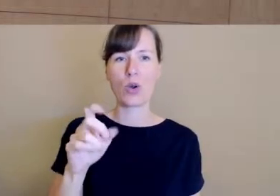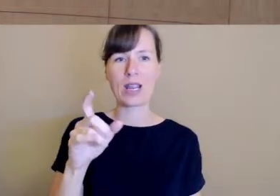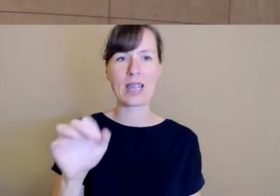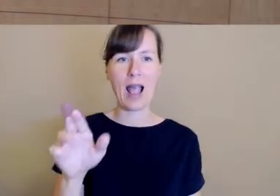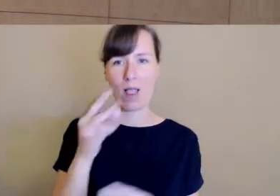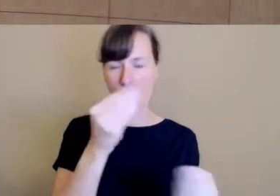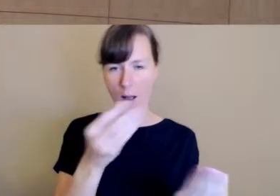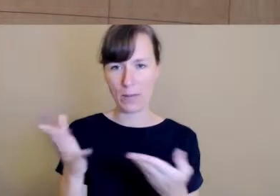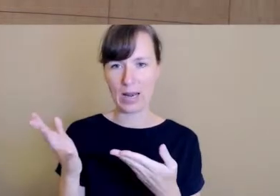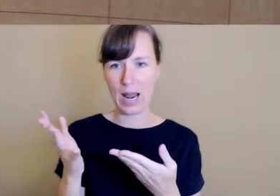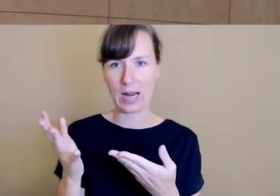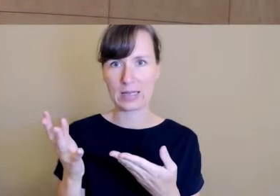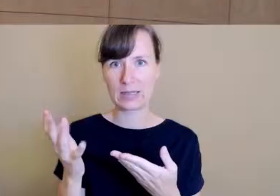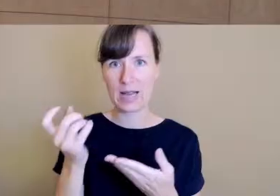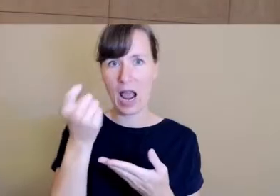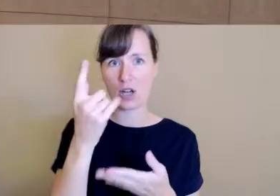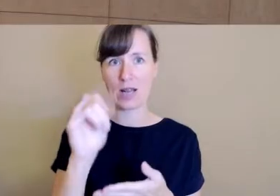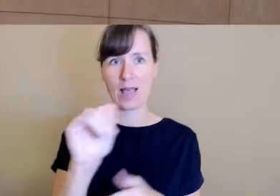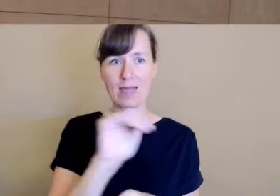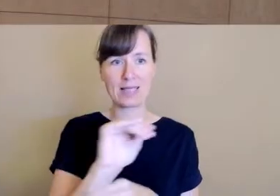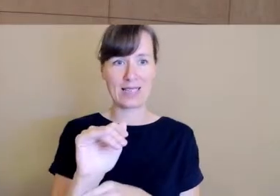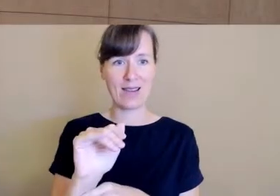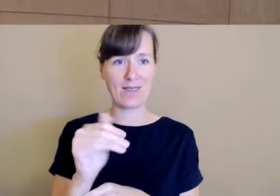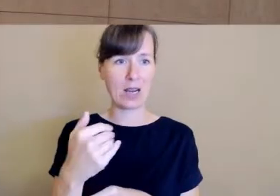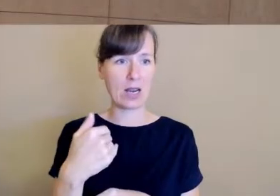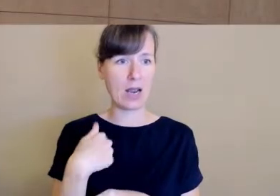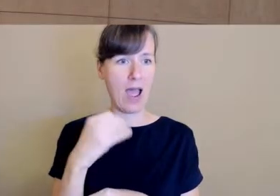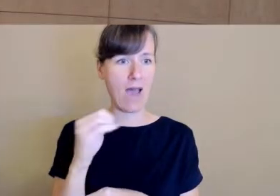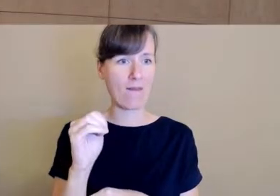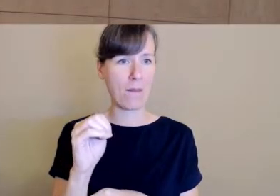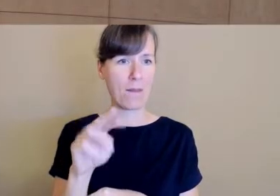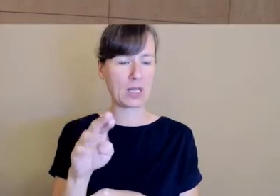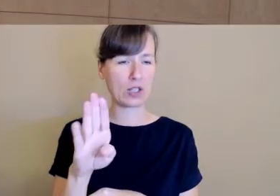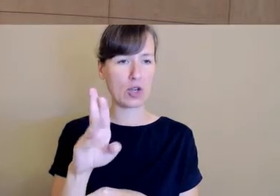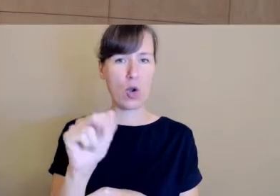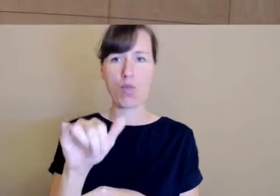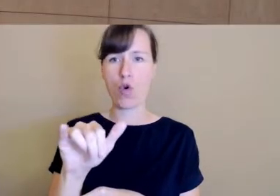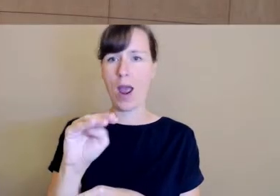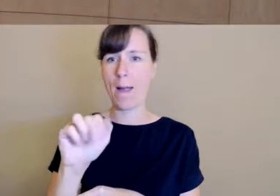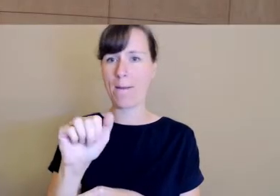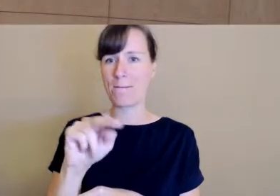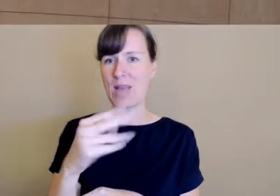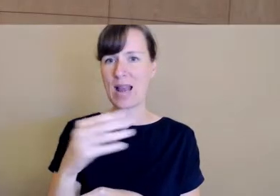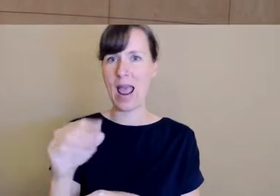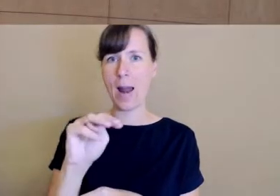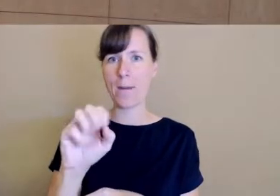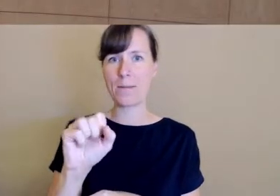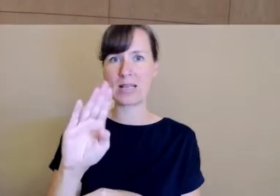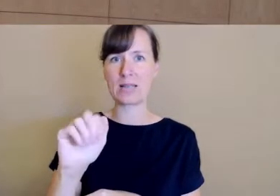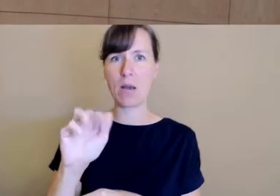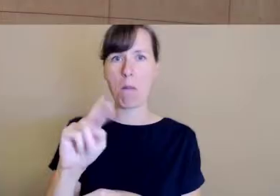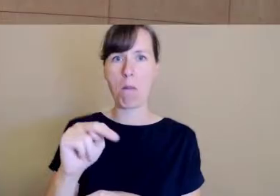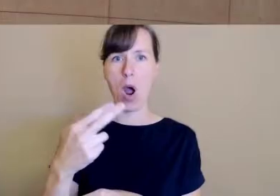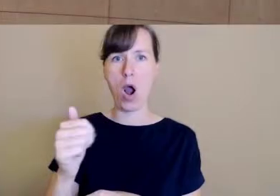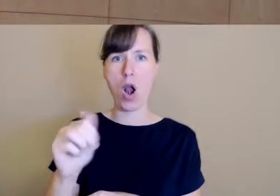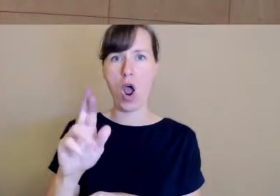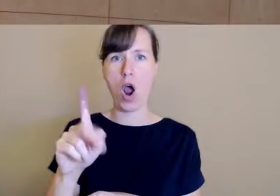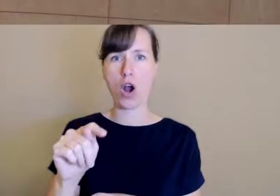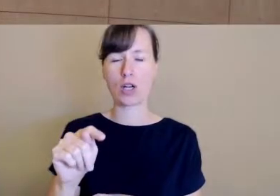I understand that this evening this is a Mr. Brayman and a Miss Barnhart item. Go ahead.